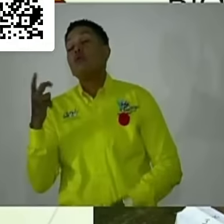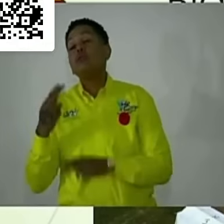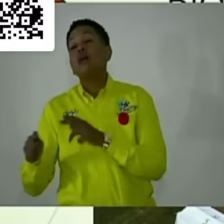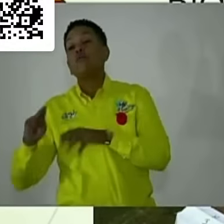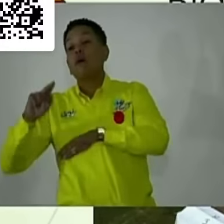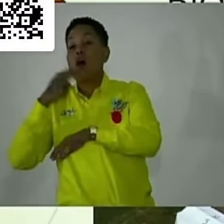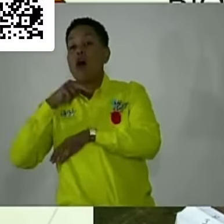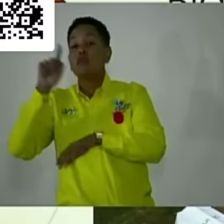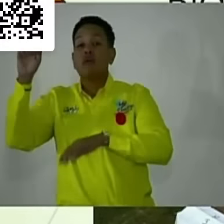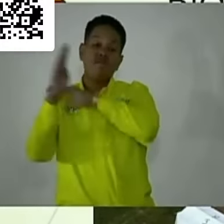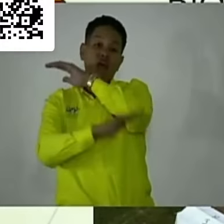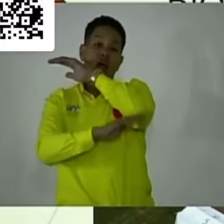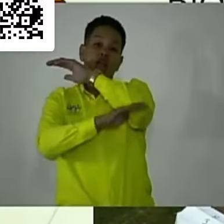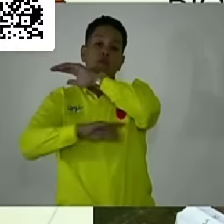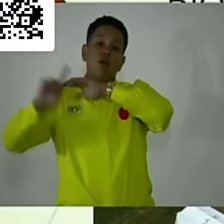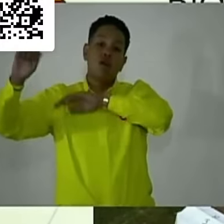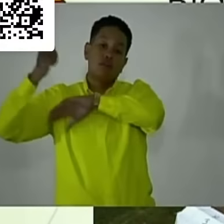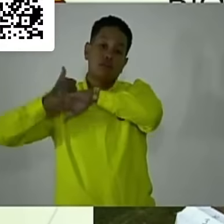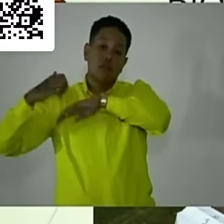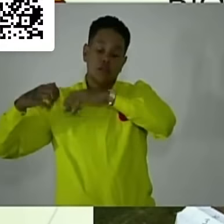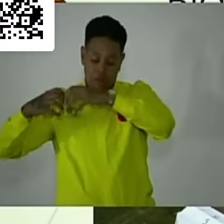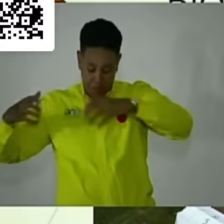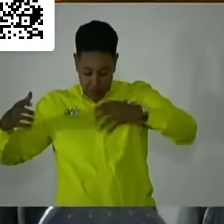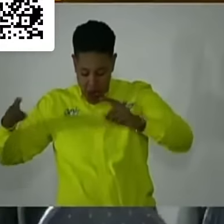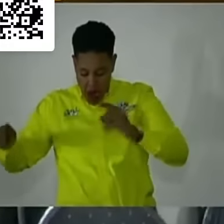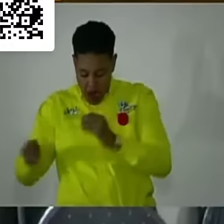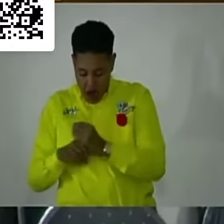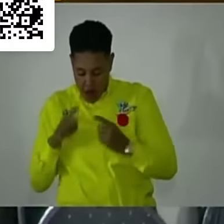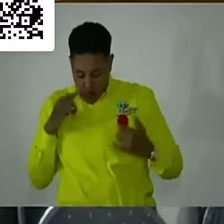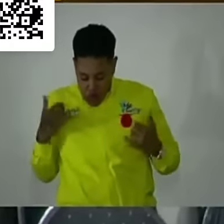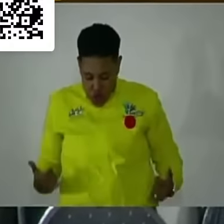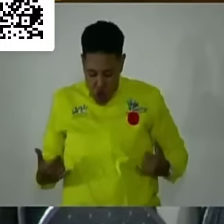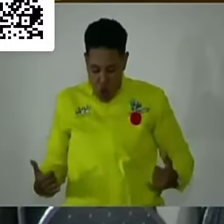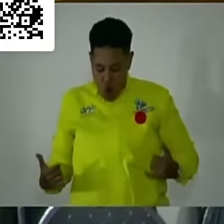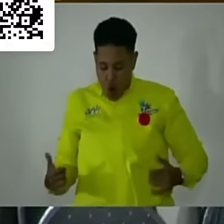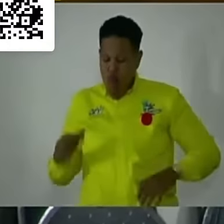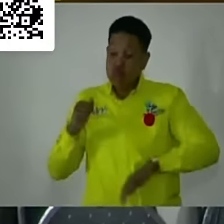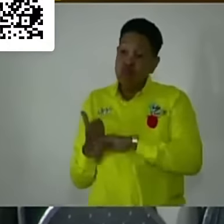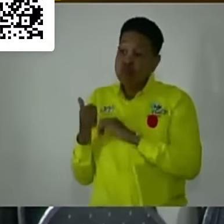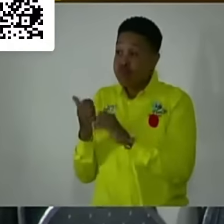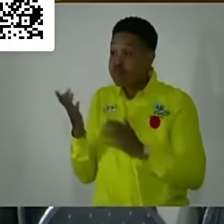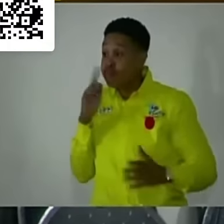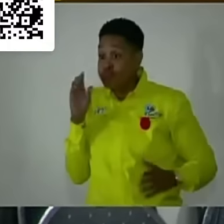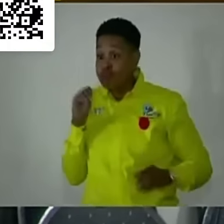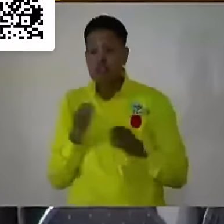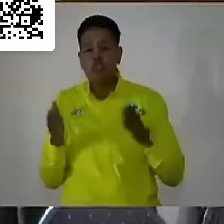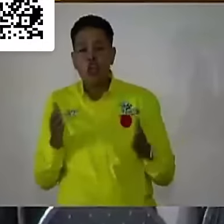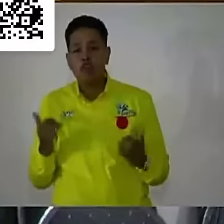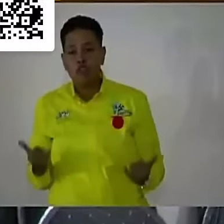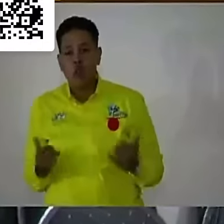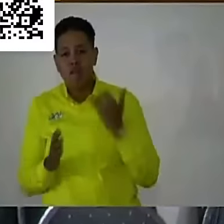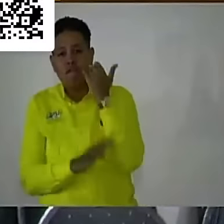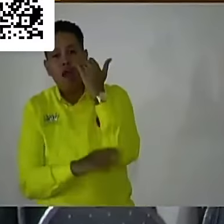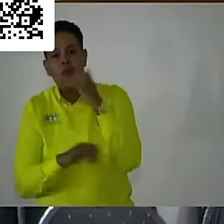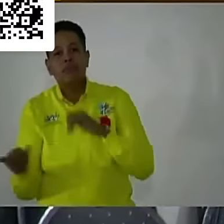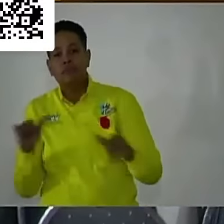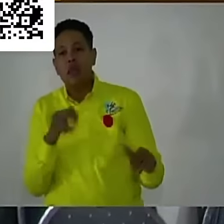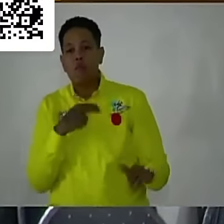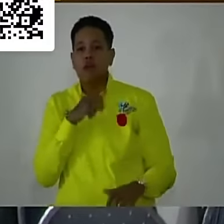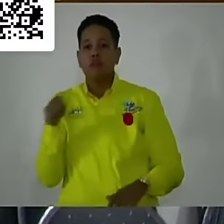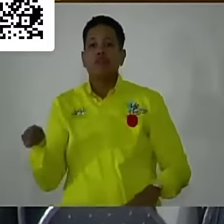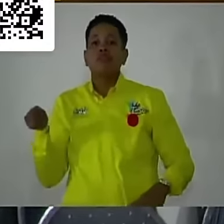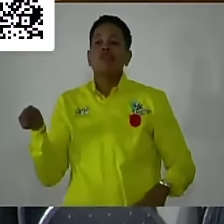at the Falmouth Hospital is now commissioned and in service. A similar hospital, this